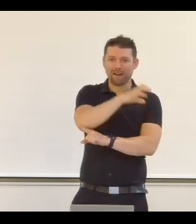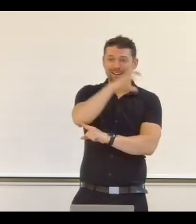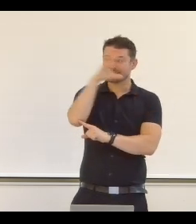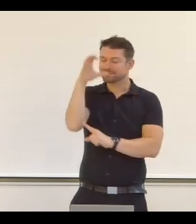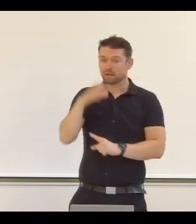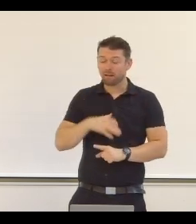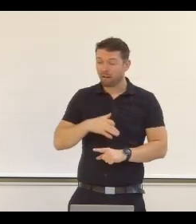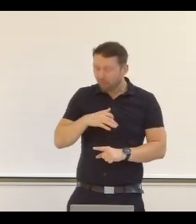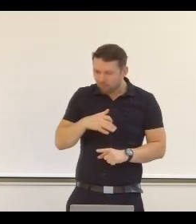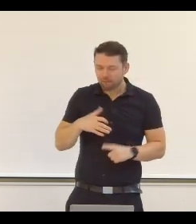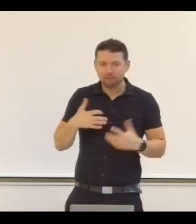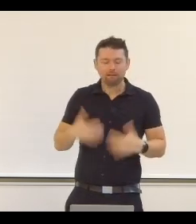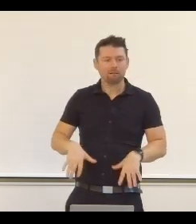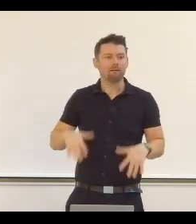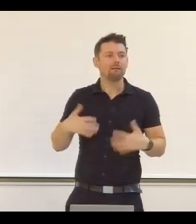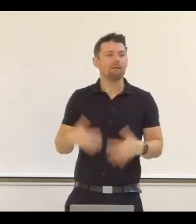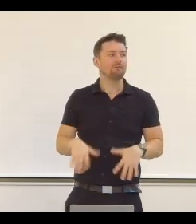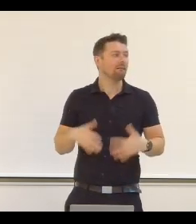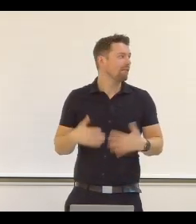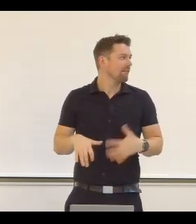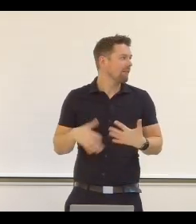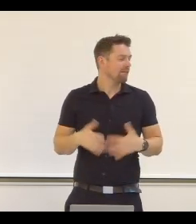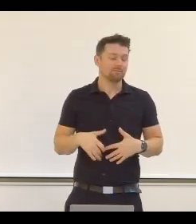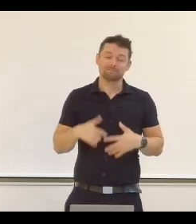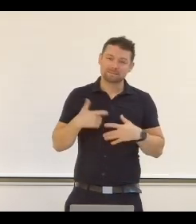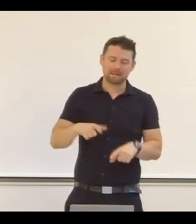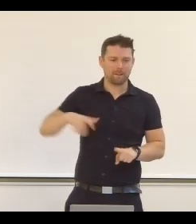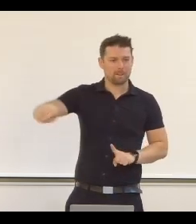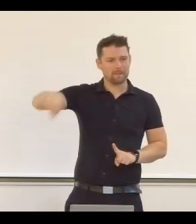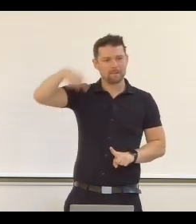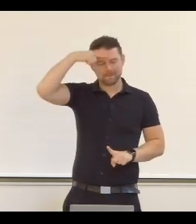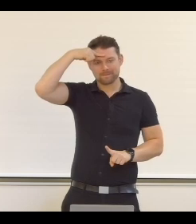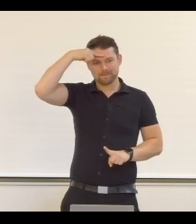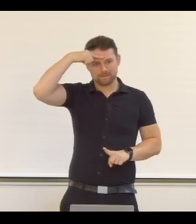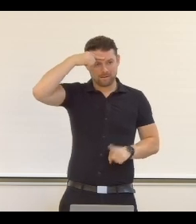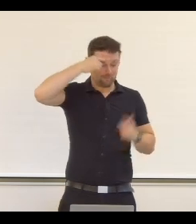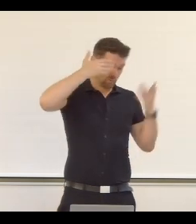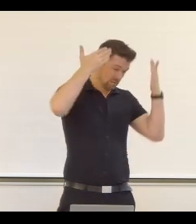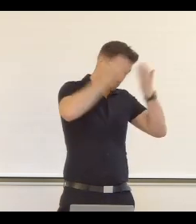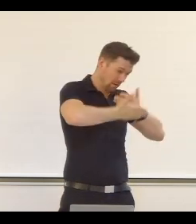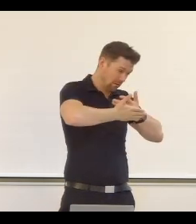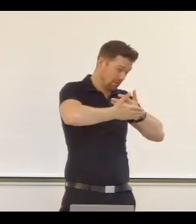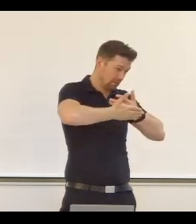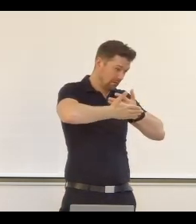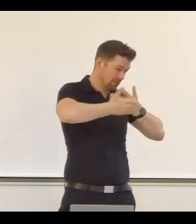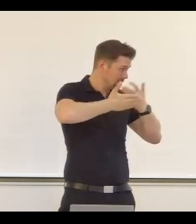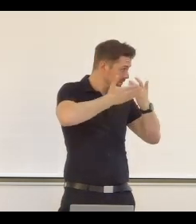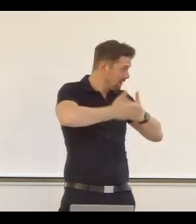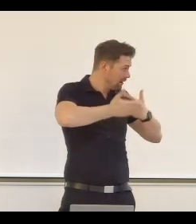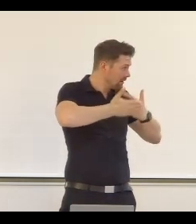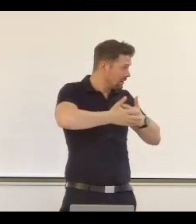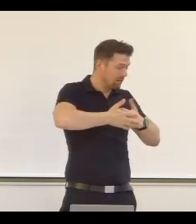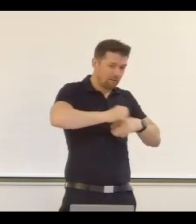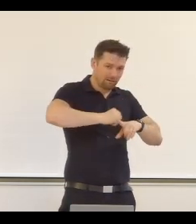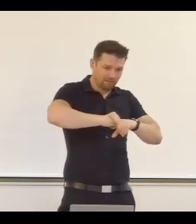year and a half, and it's printed there. I can still remember going from dark blue to light blue to kind of